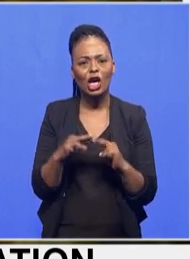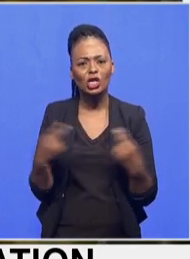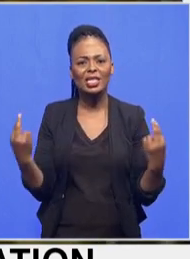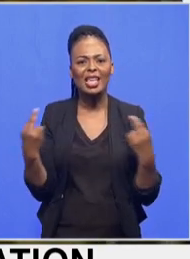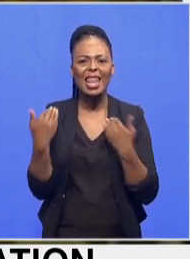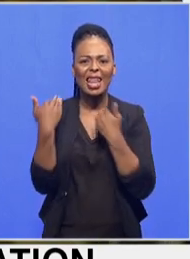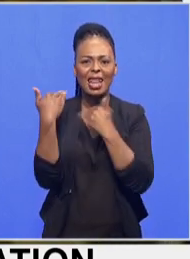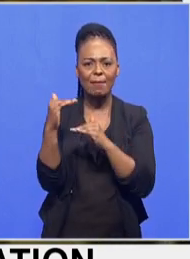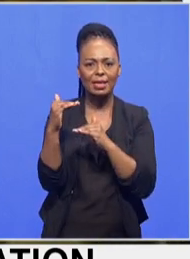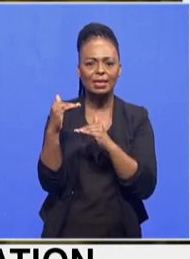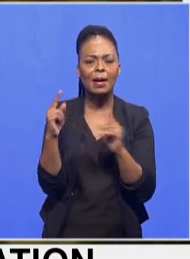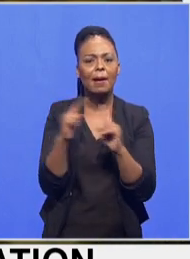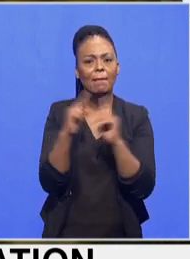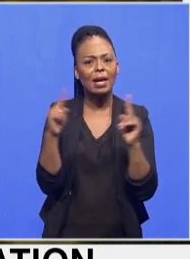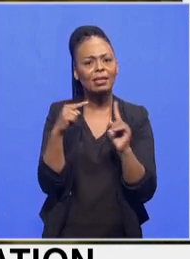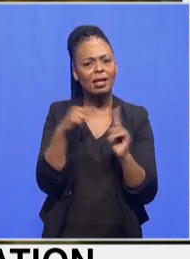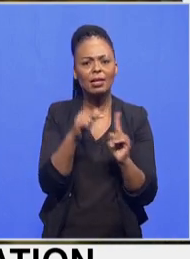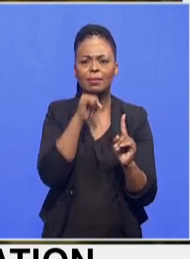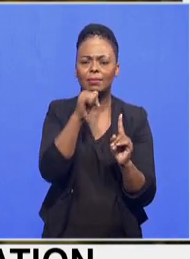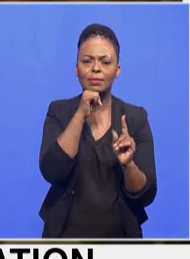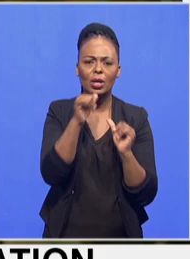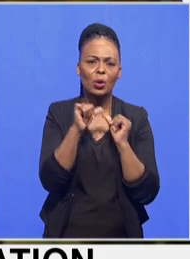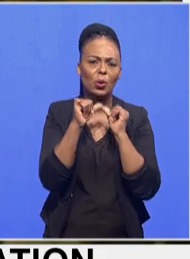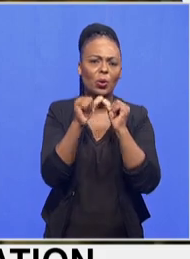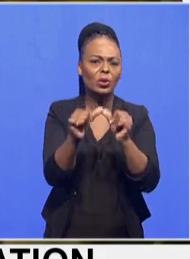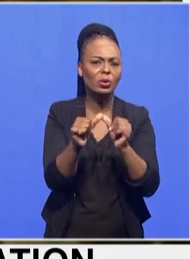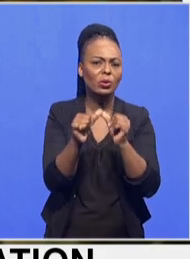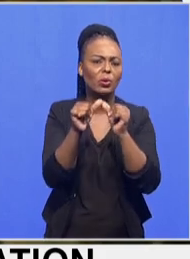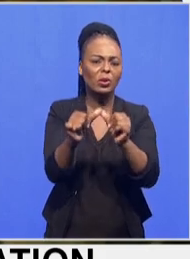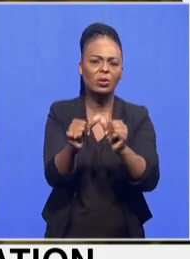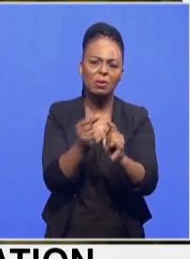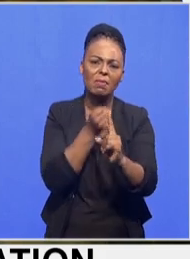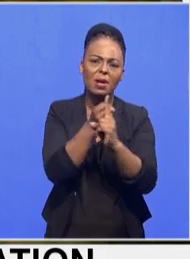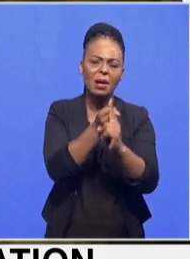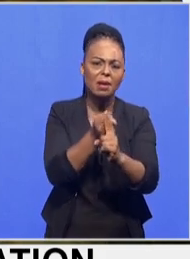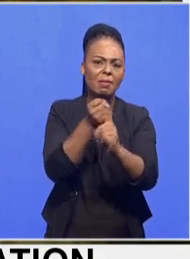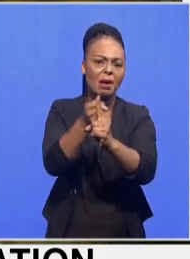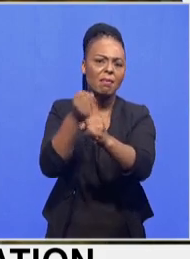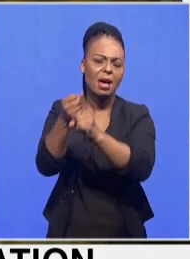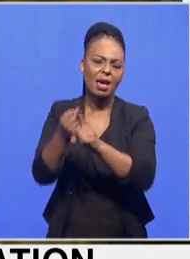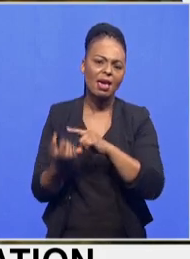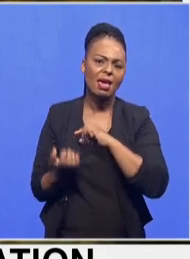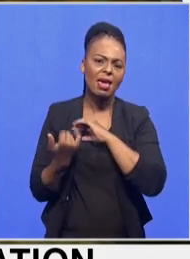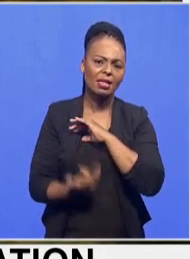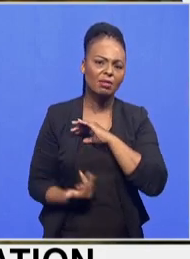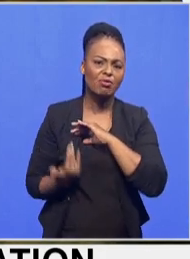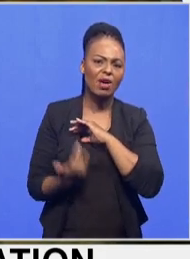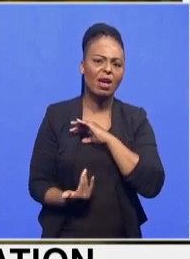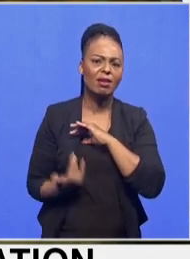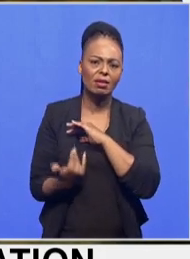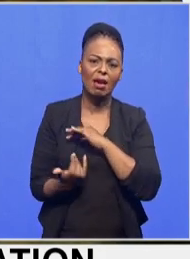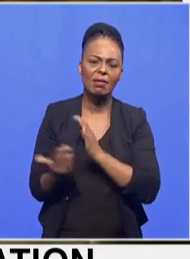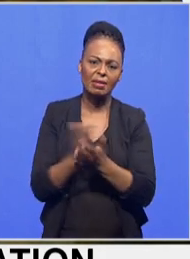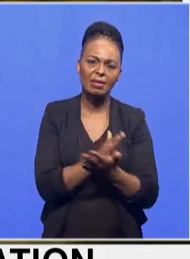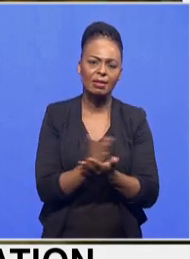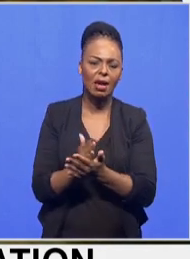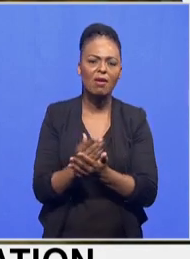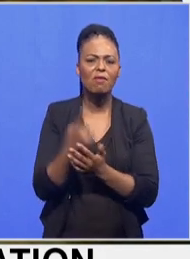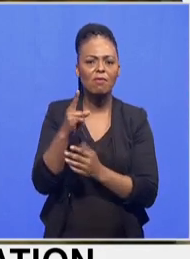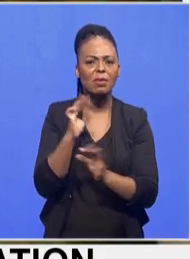we could continue to really be inspiration and create pathways and opportunities for young